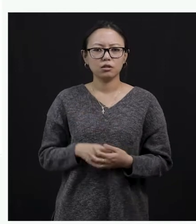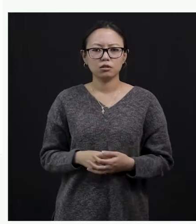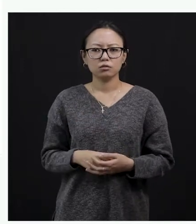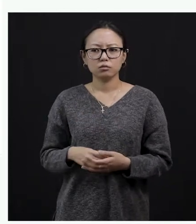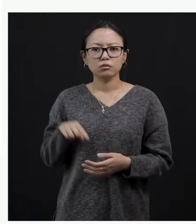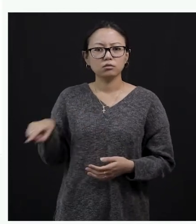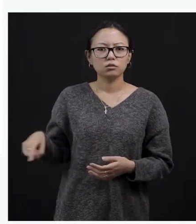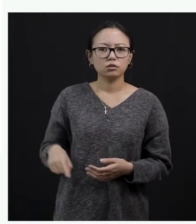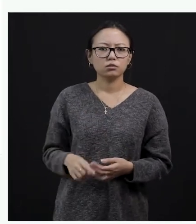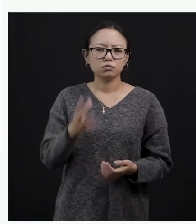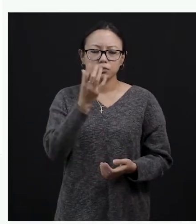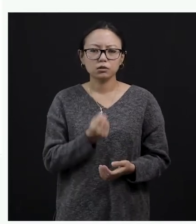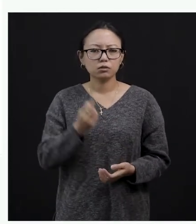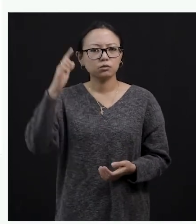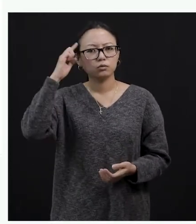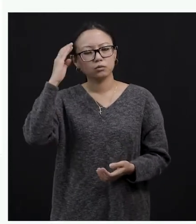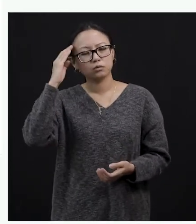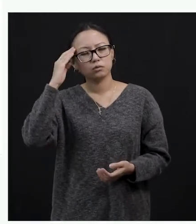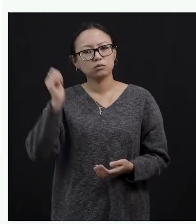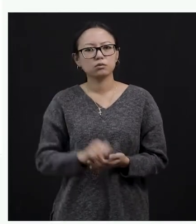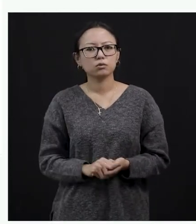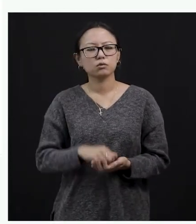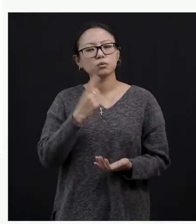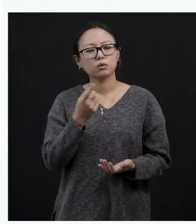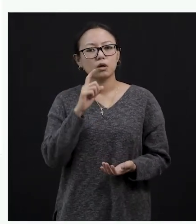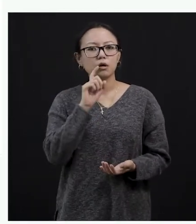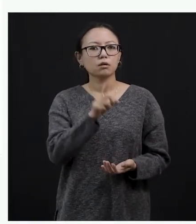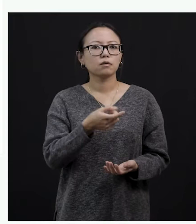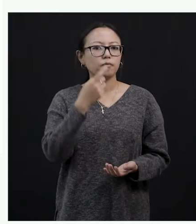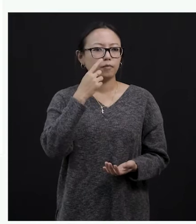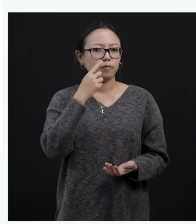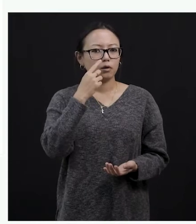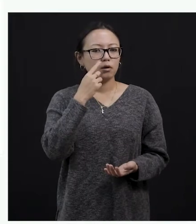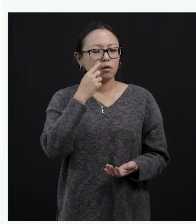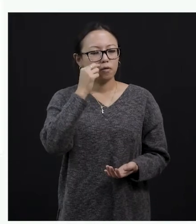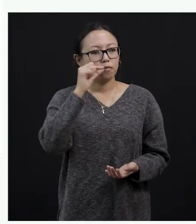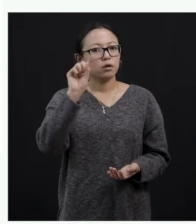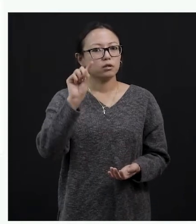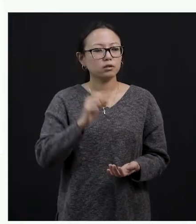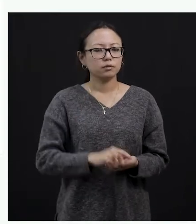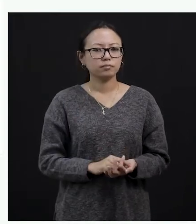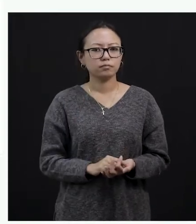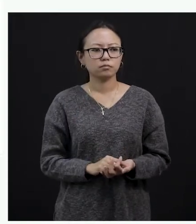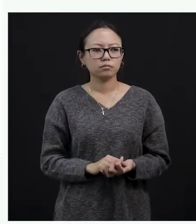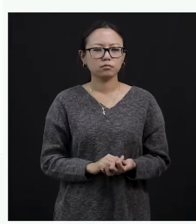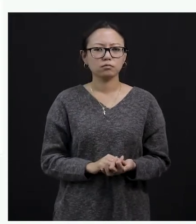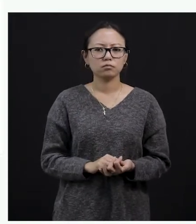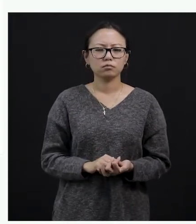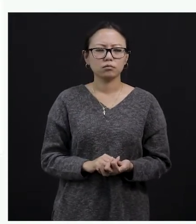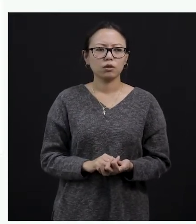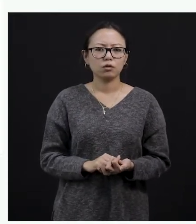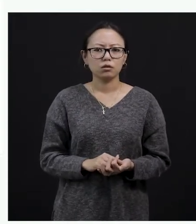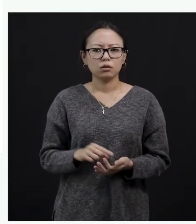So she asked her father, "How do I send a letter to aunt?" And why she wanted to send a letter to her aunt